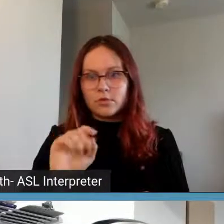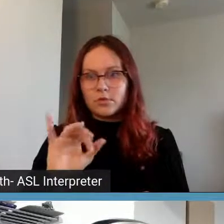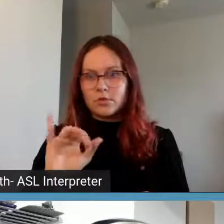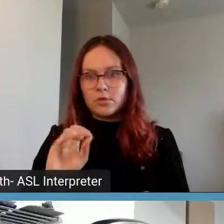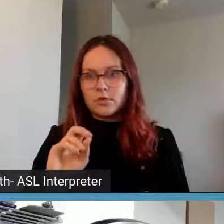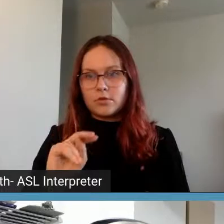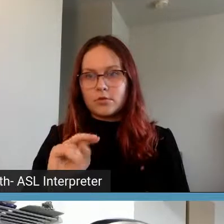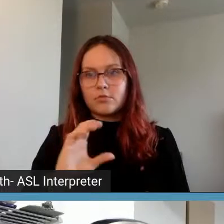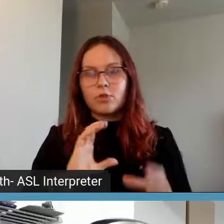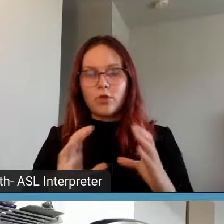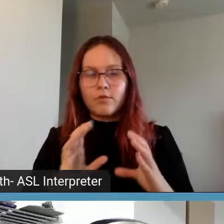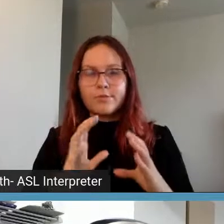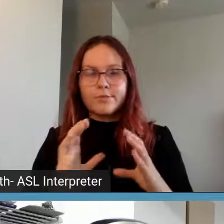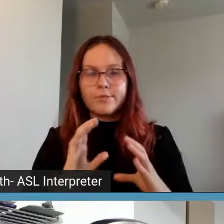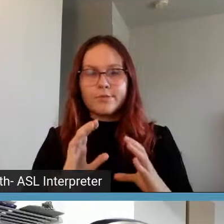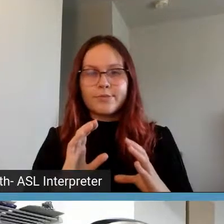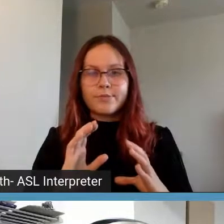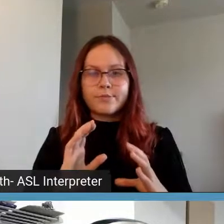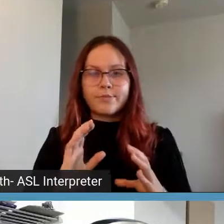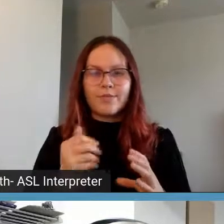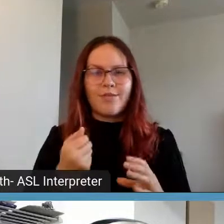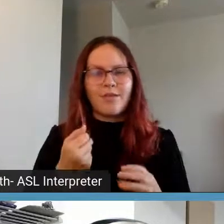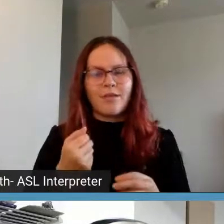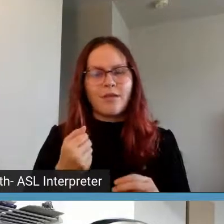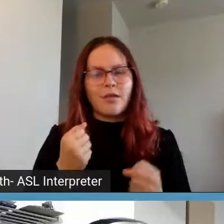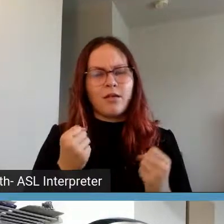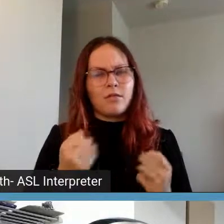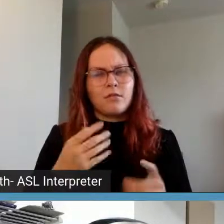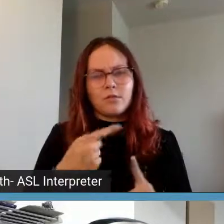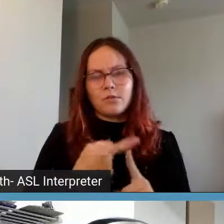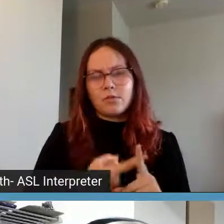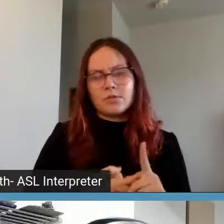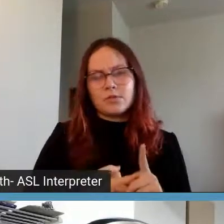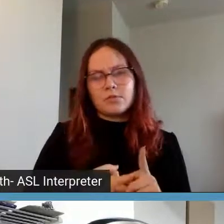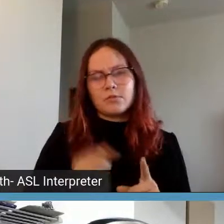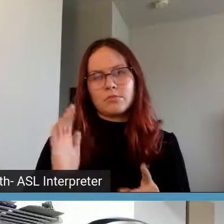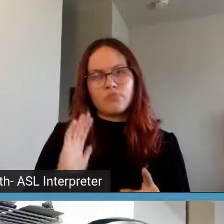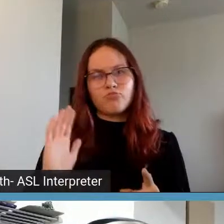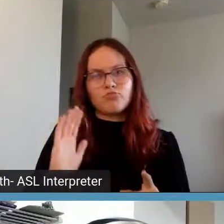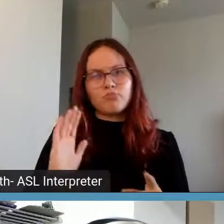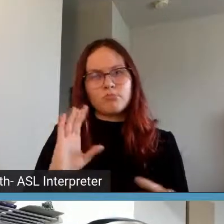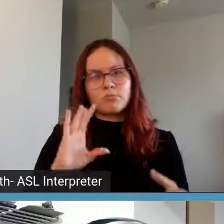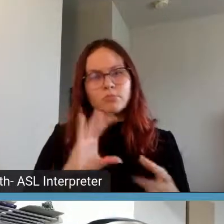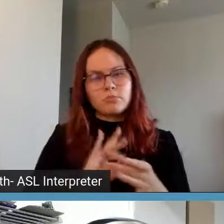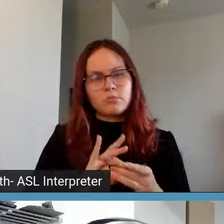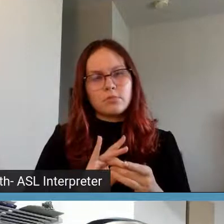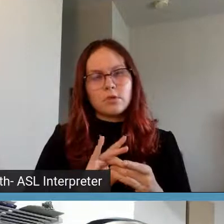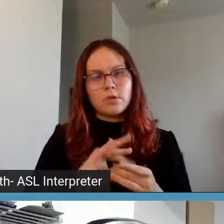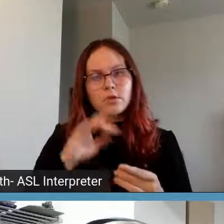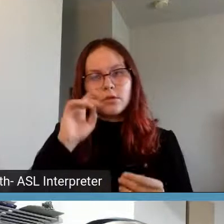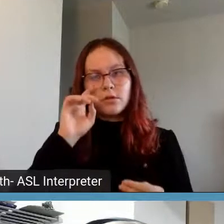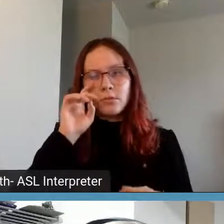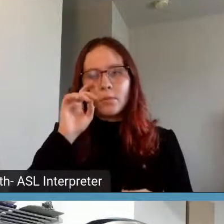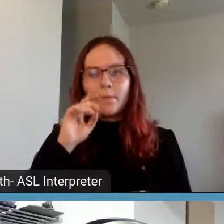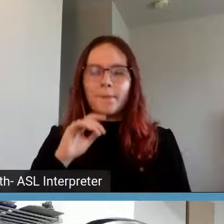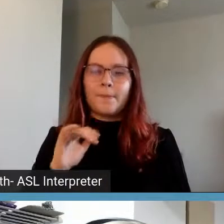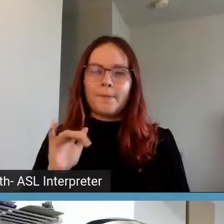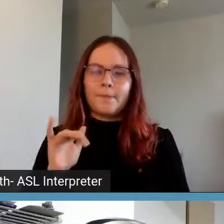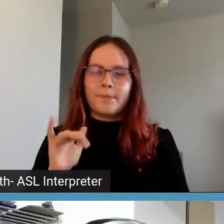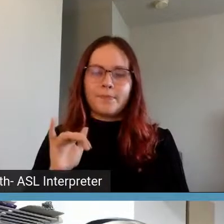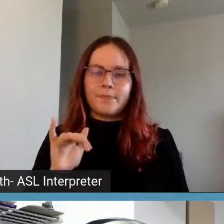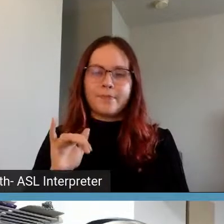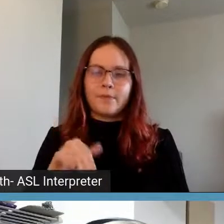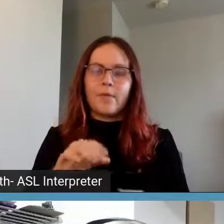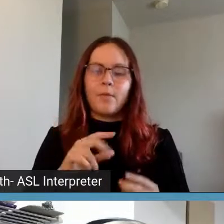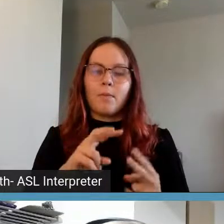for many months. And so as partnerships we already had really worked really well. The funding we received from the Terra Foundation that helped us